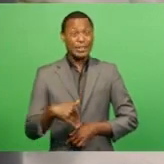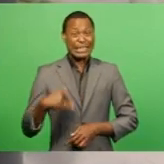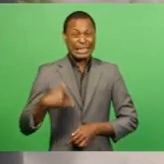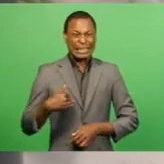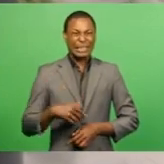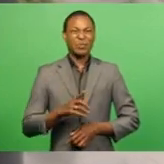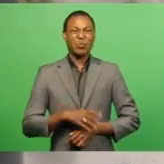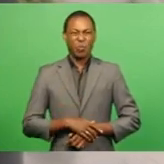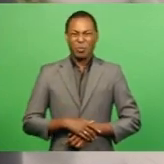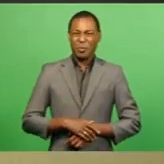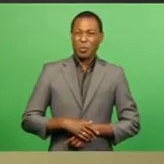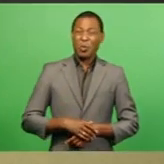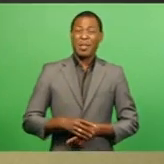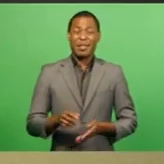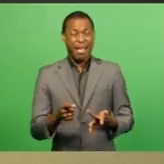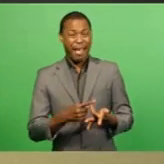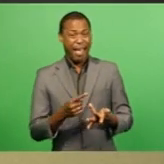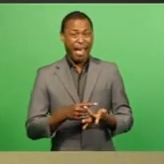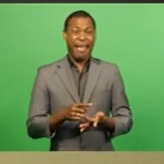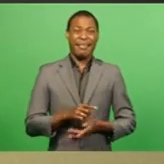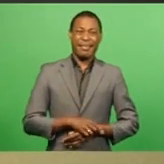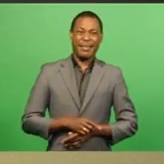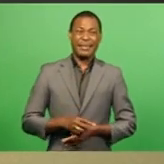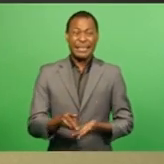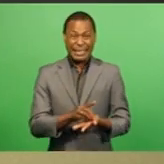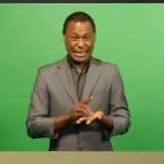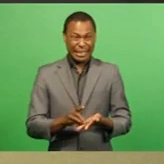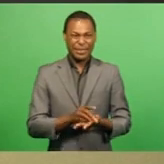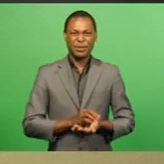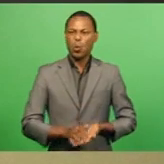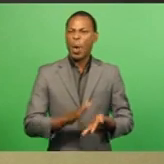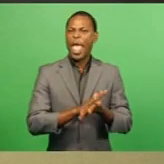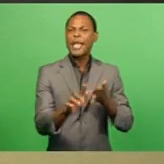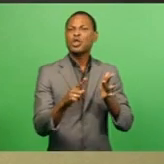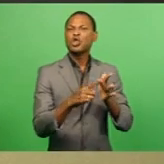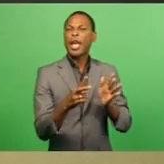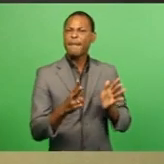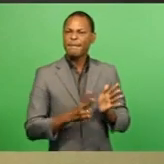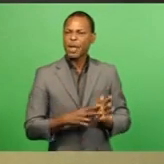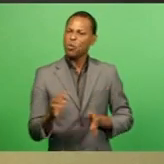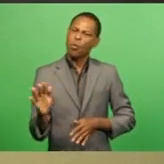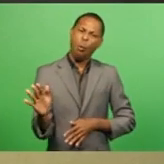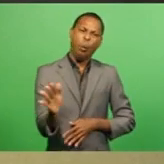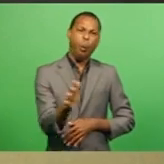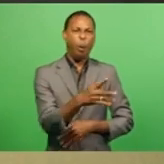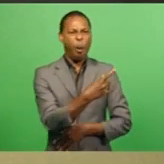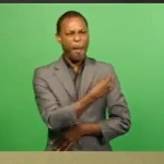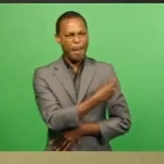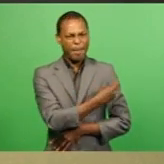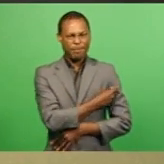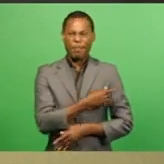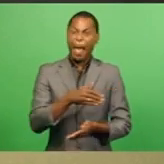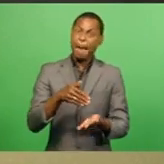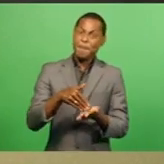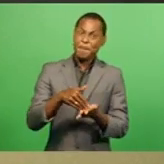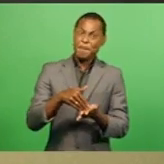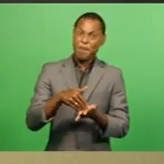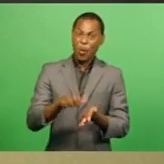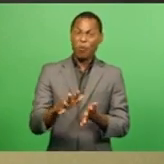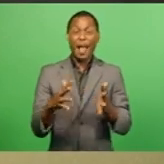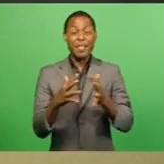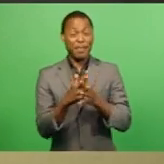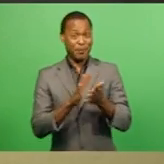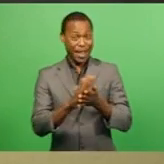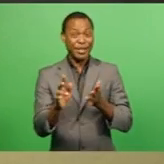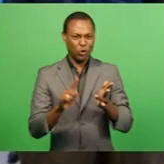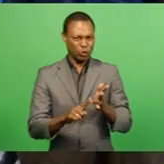are vaccinated. To people living with HIV, with all the vaccines that have been approved by WHO, it is safe for